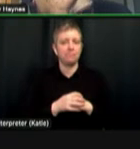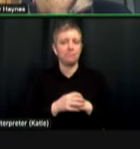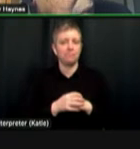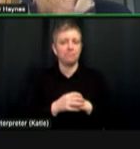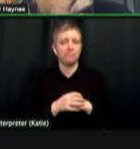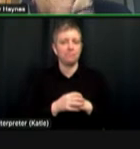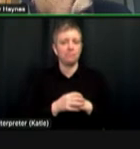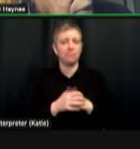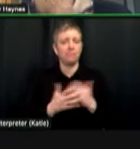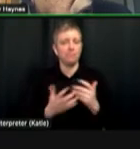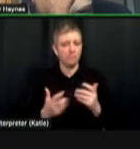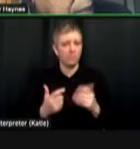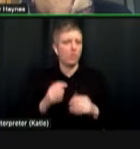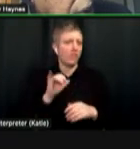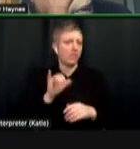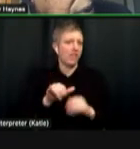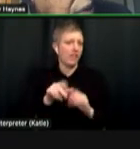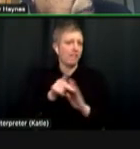section